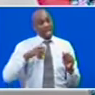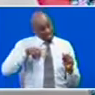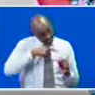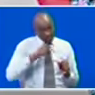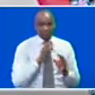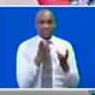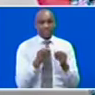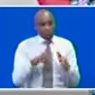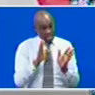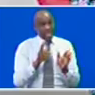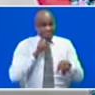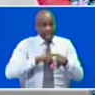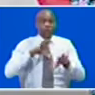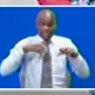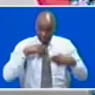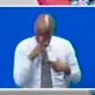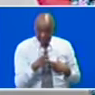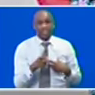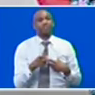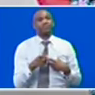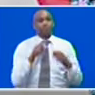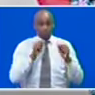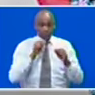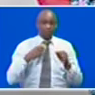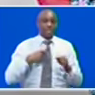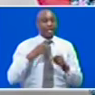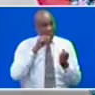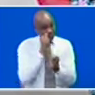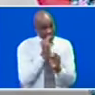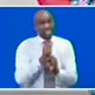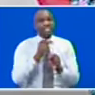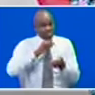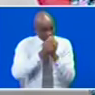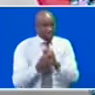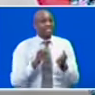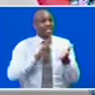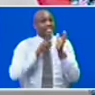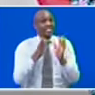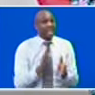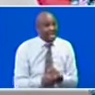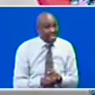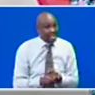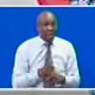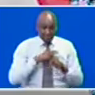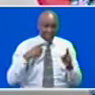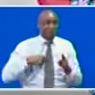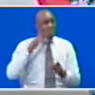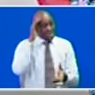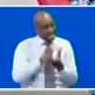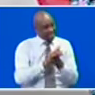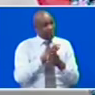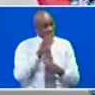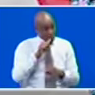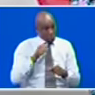those recommendations, we will review them, and then we will be able to make those changes in the register. But for now, we believe that from